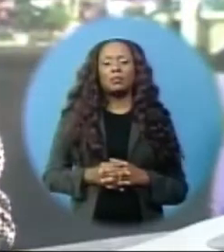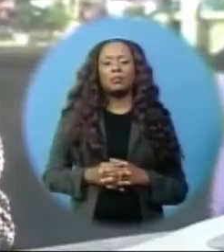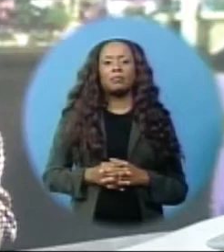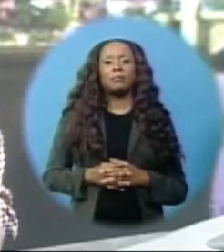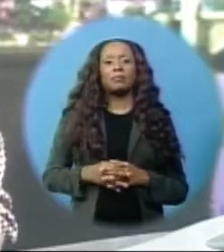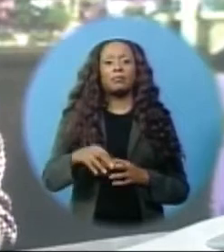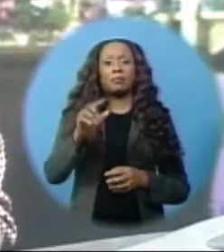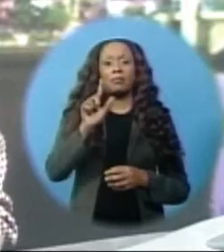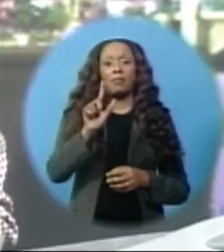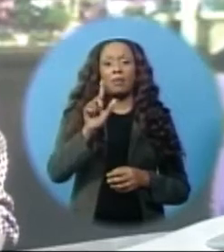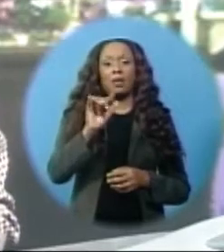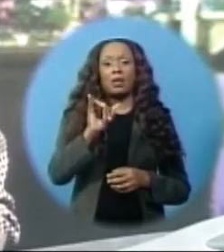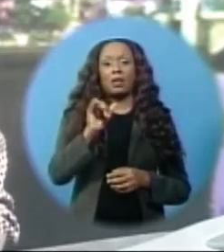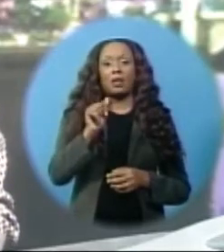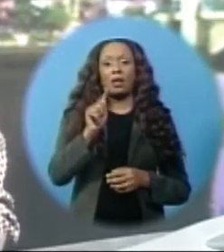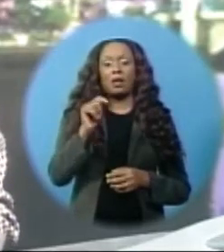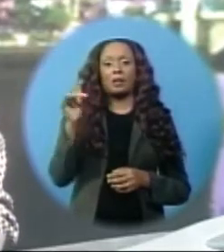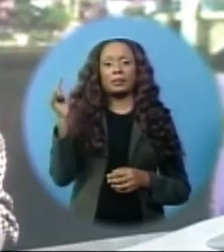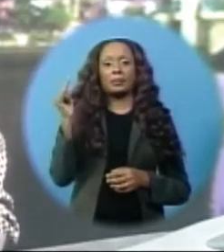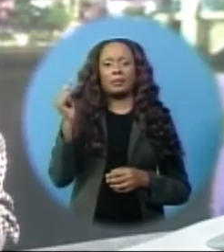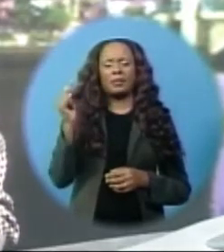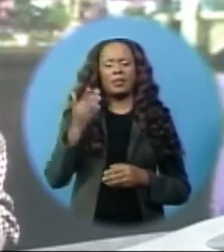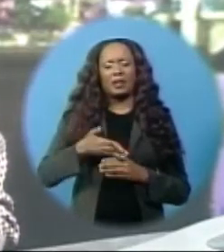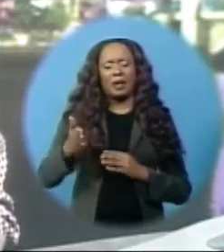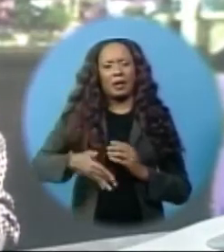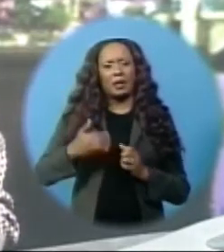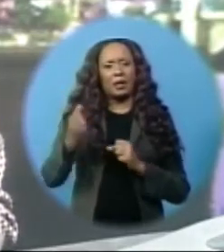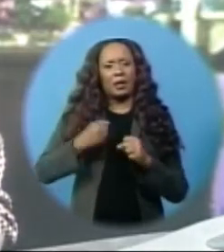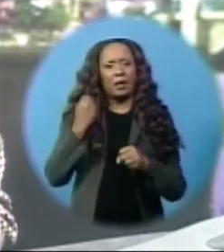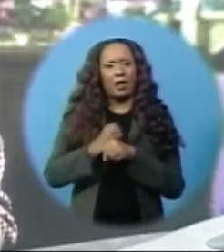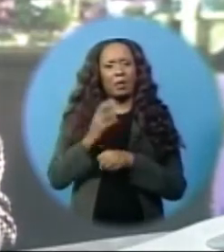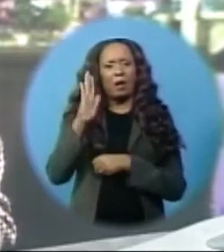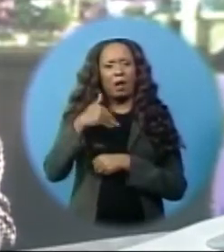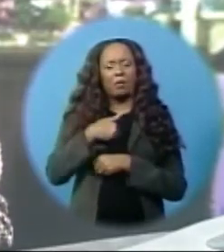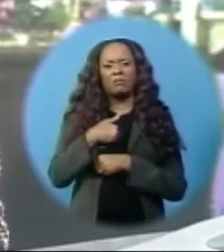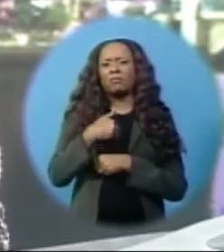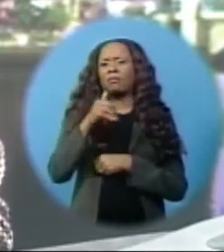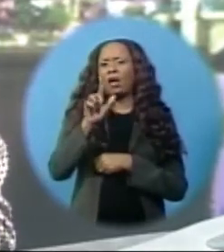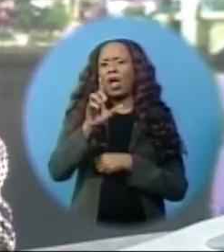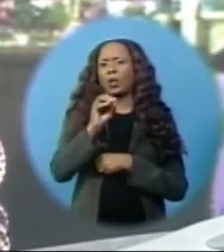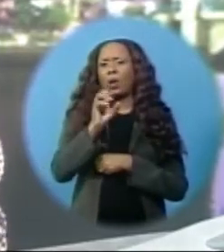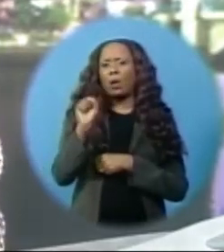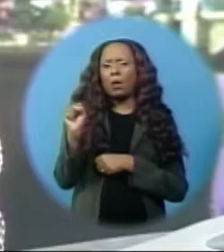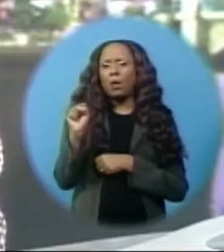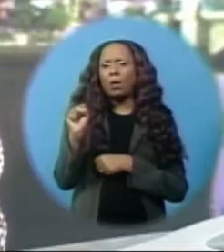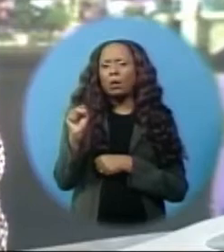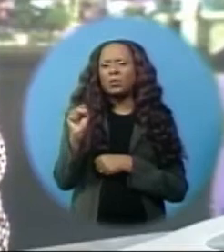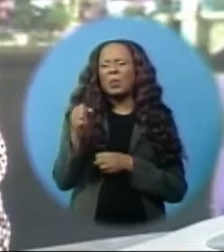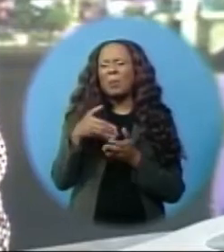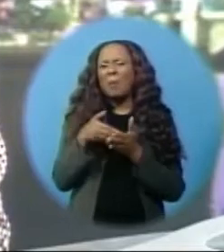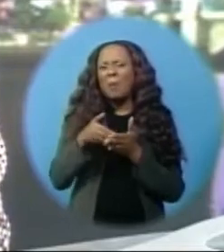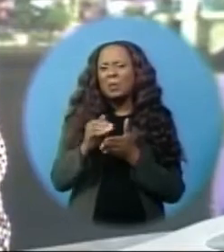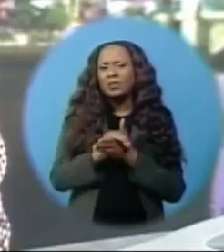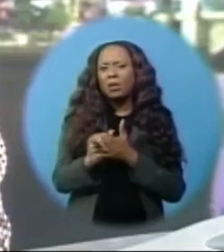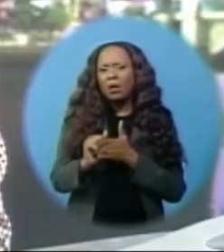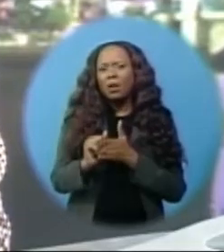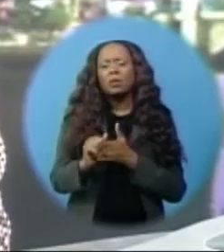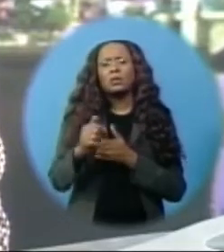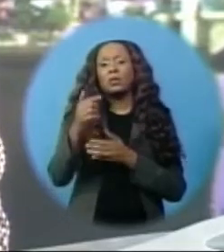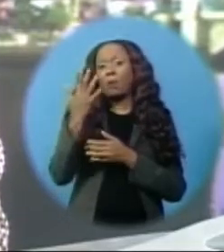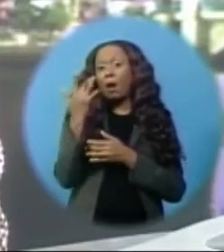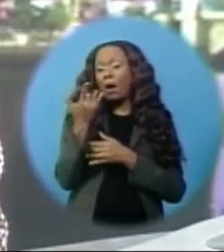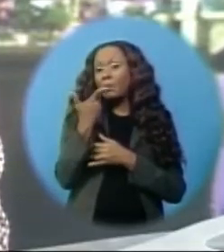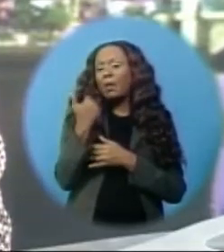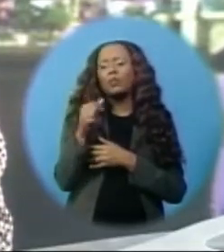Liat is expected to end the year with a loss of $13.25 million as a result of the extreme weather during this